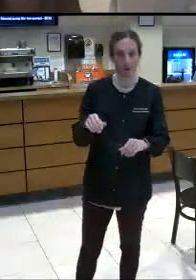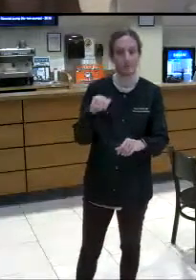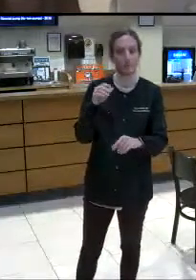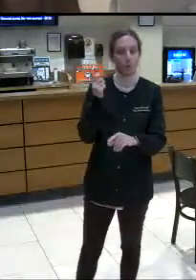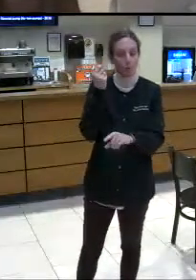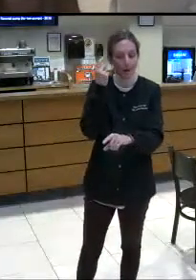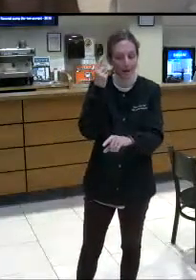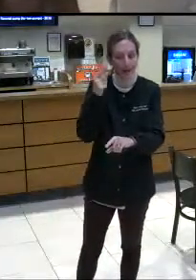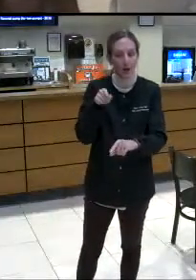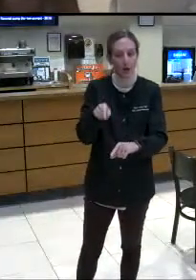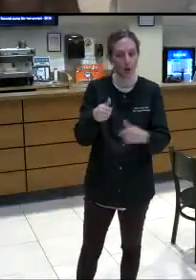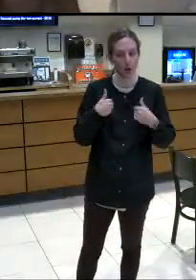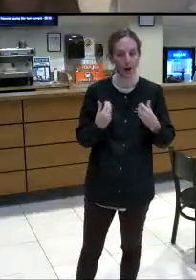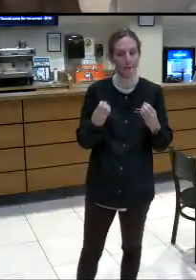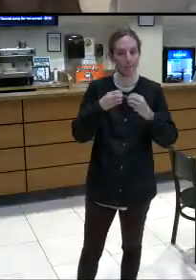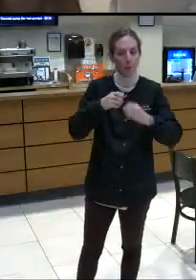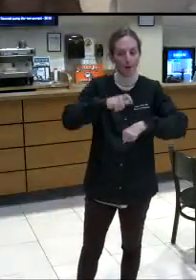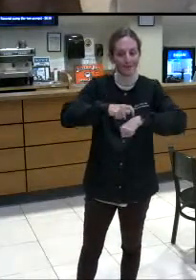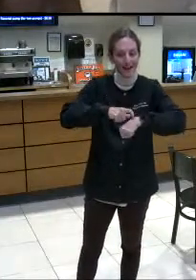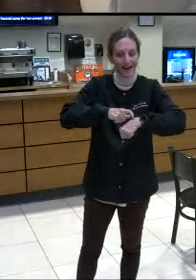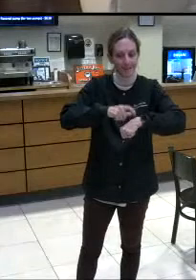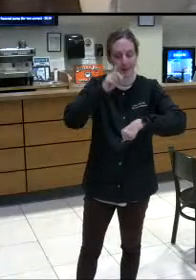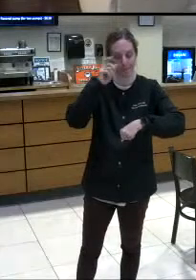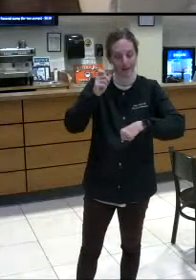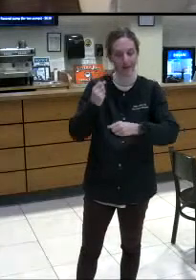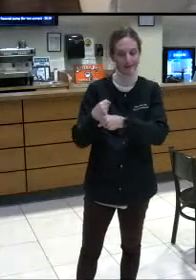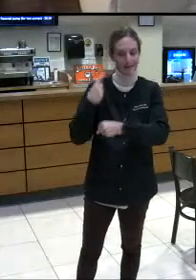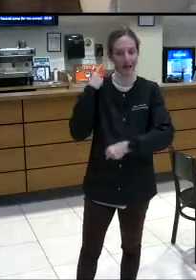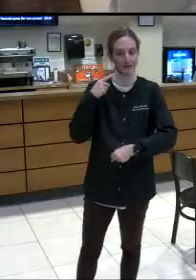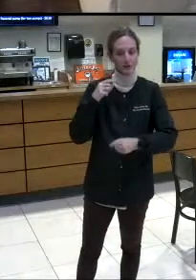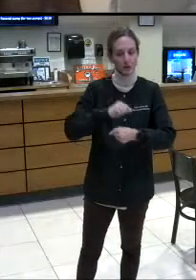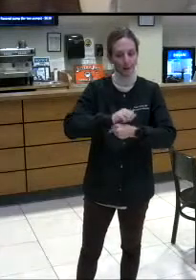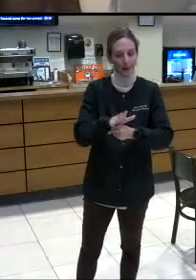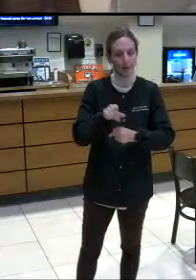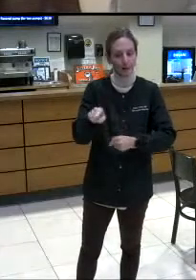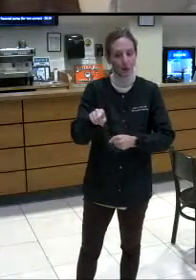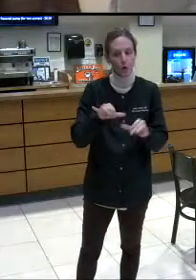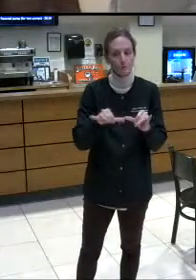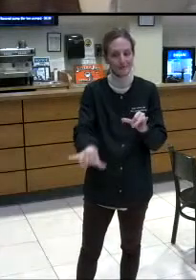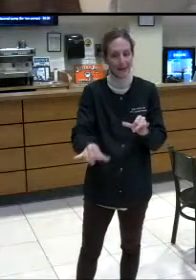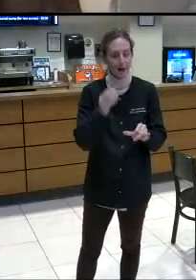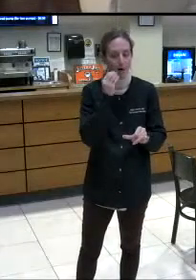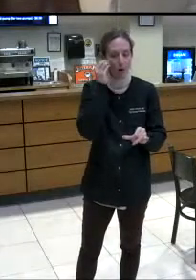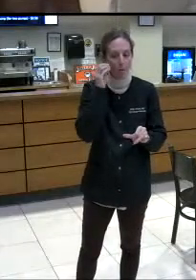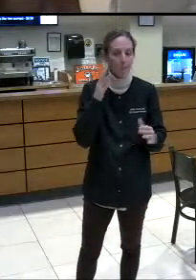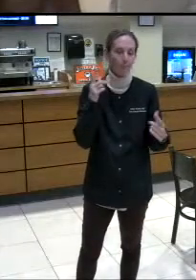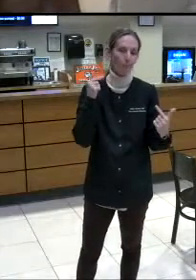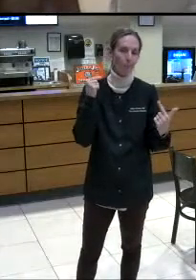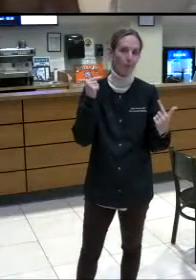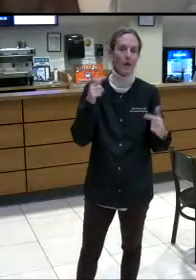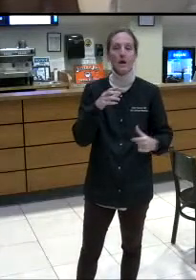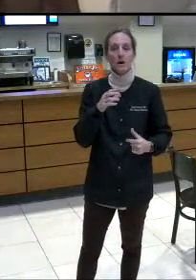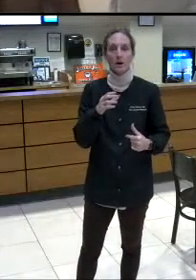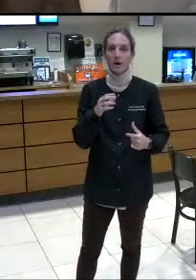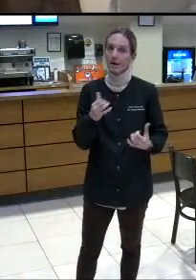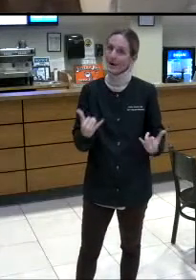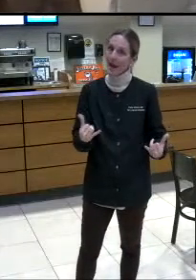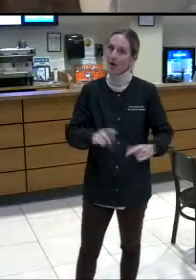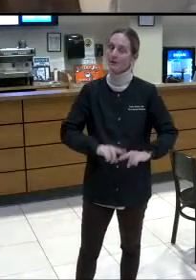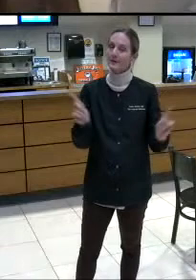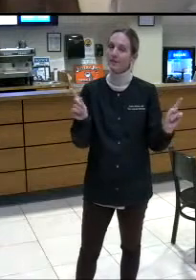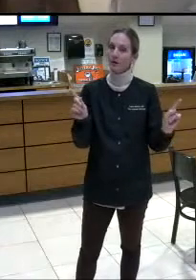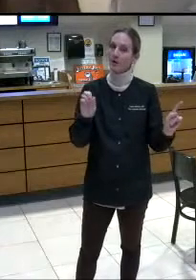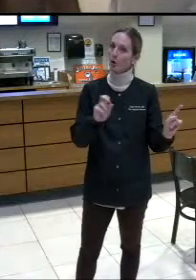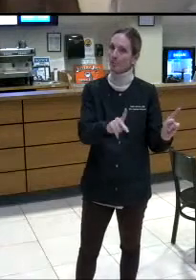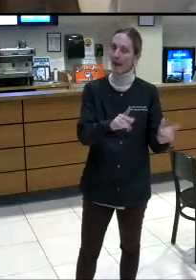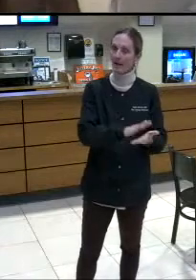had a little bit more time on your hand when you were at home during the pandemic, but we're back in school, and here are the expectations. And with that being said,